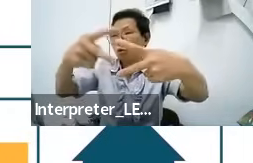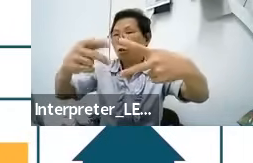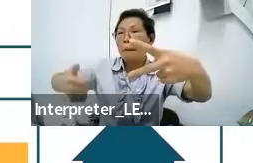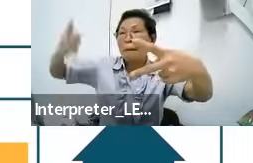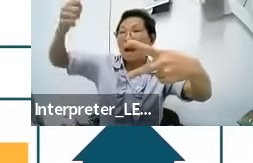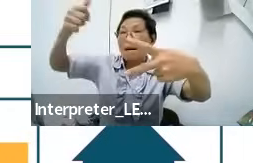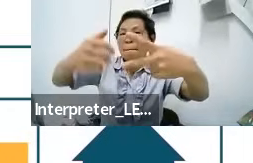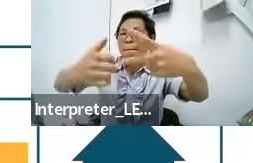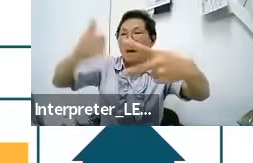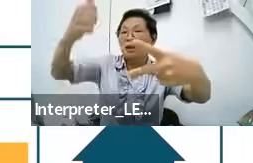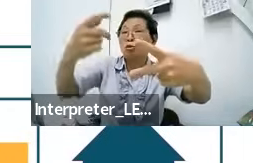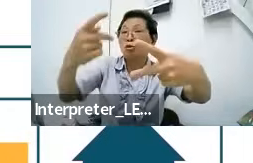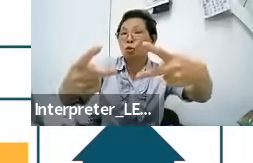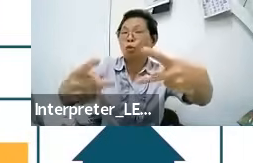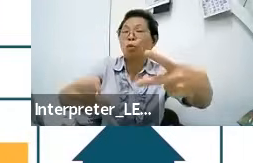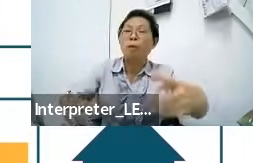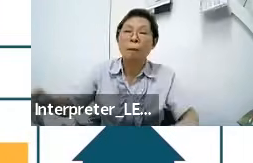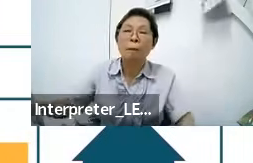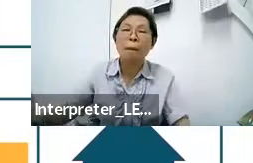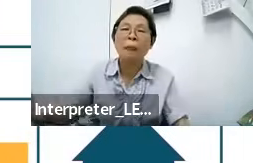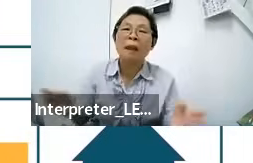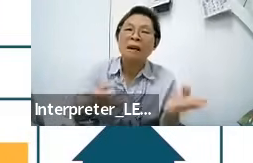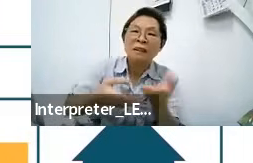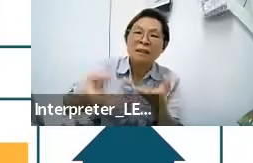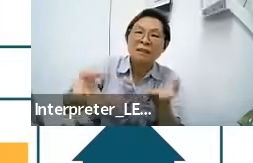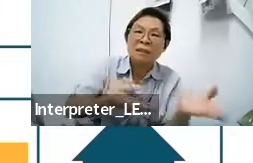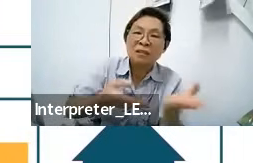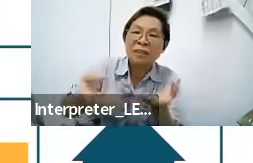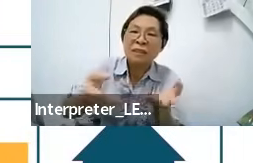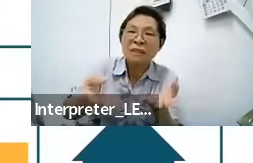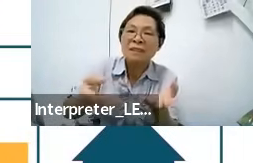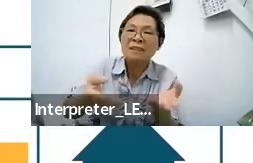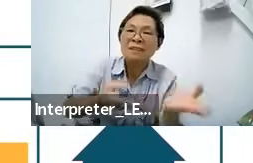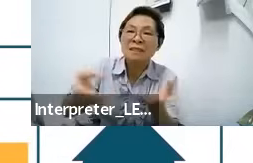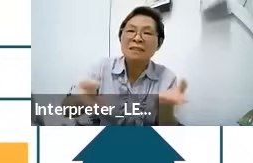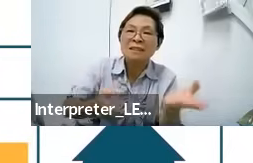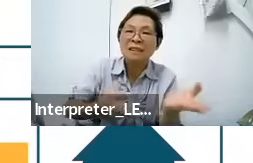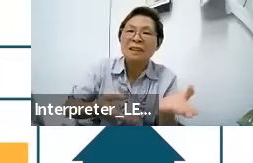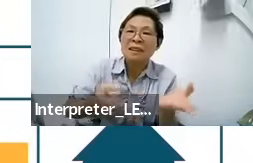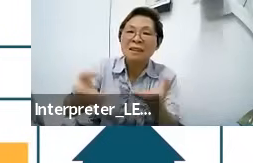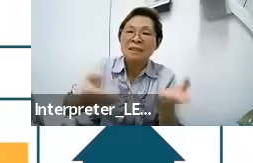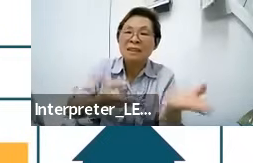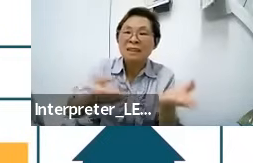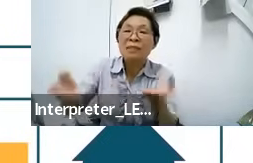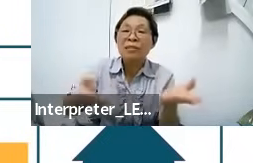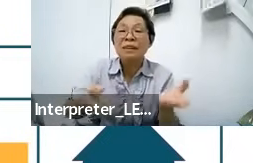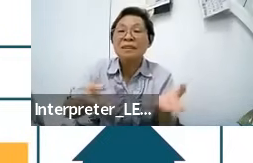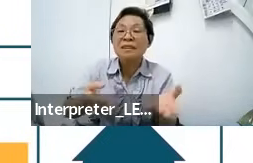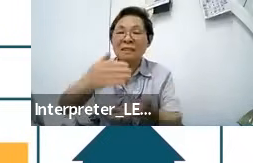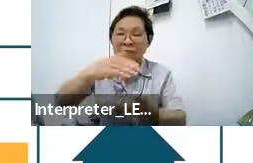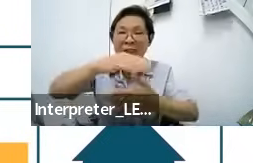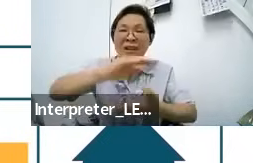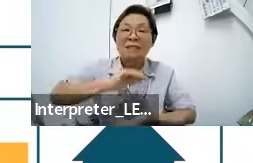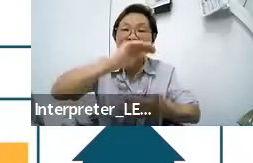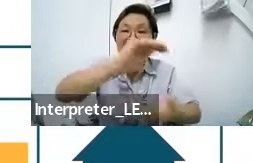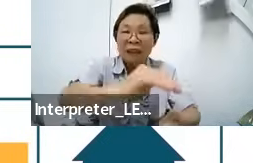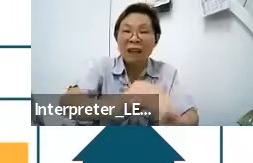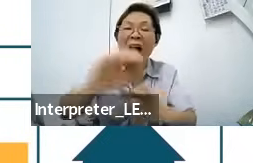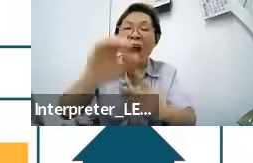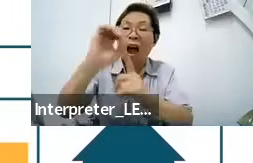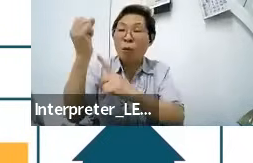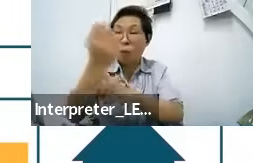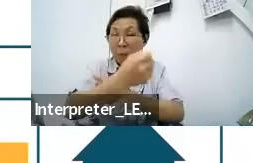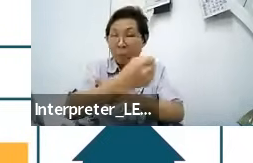here. It's the service delivery and enabling environment. So